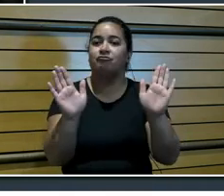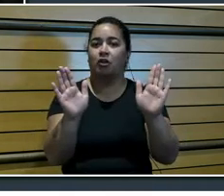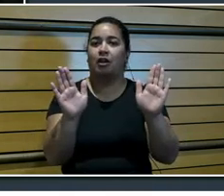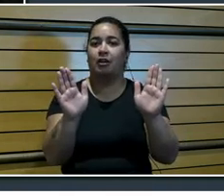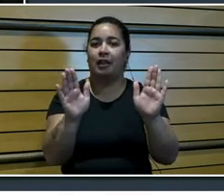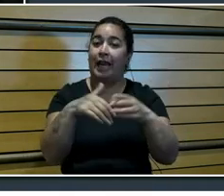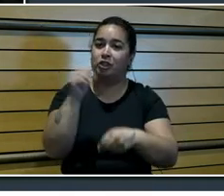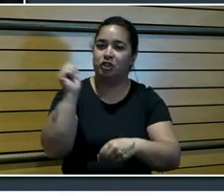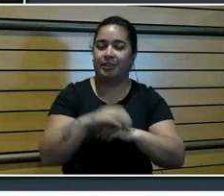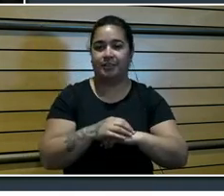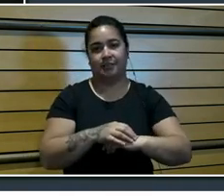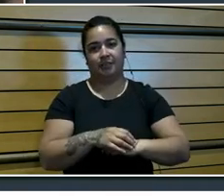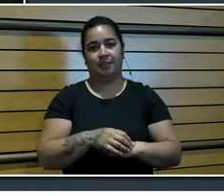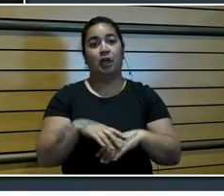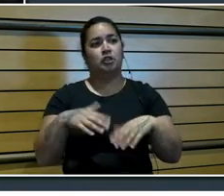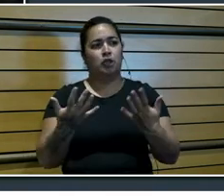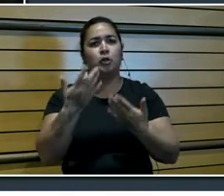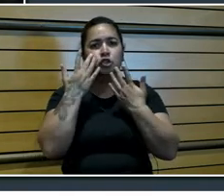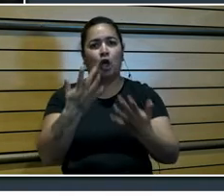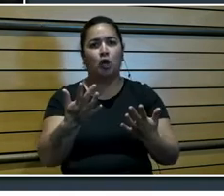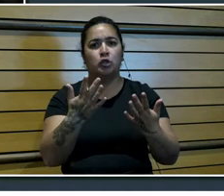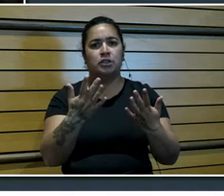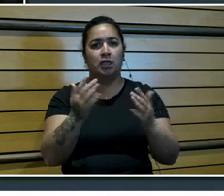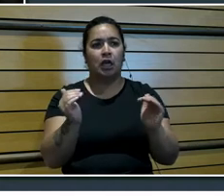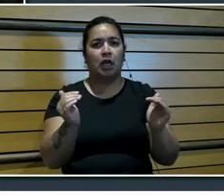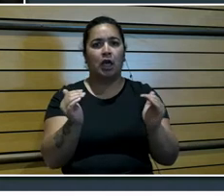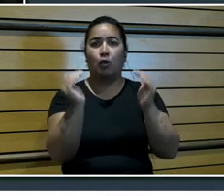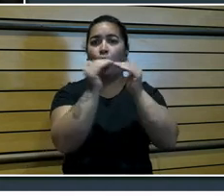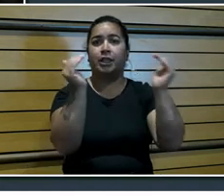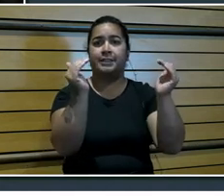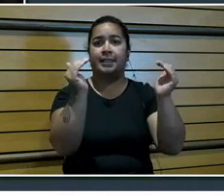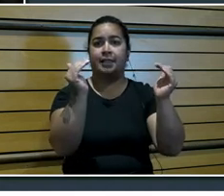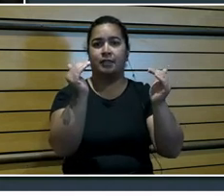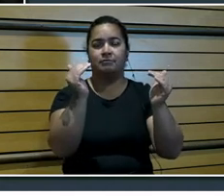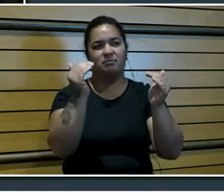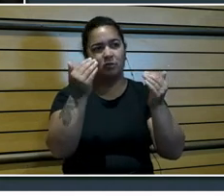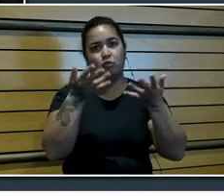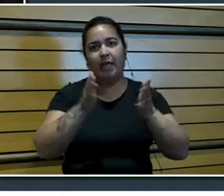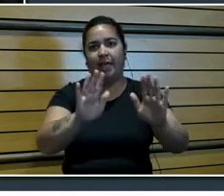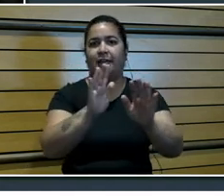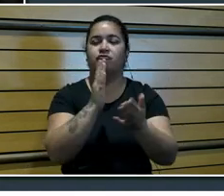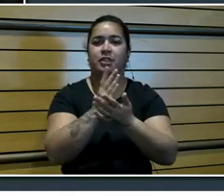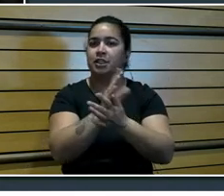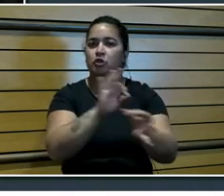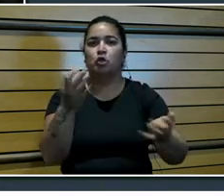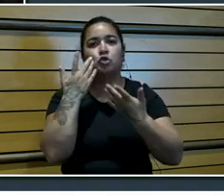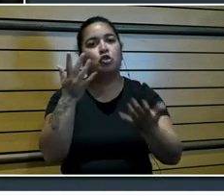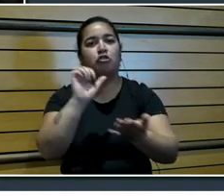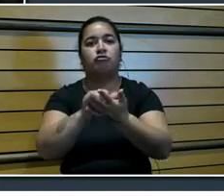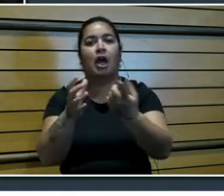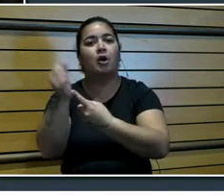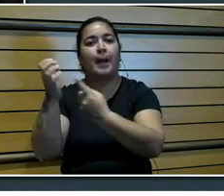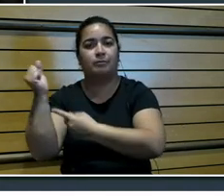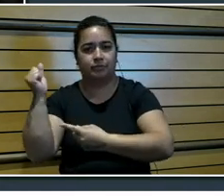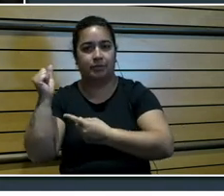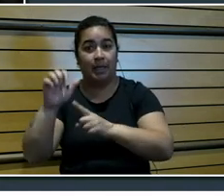that this equality-based approach to voting is not necessarily providing proportional outcomes. To back